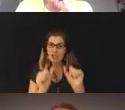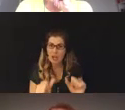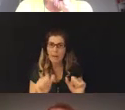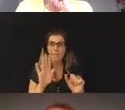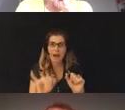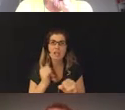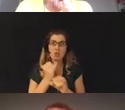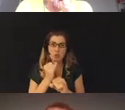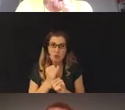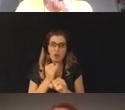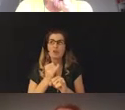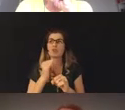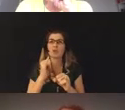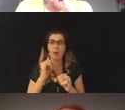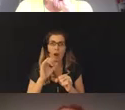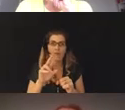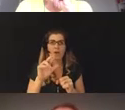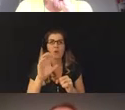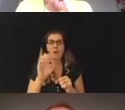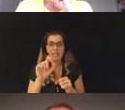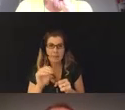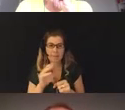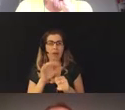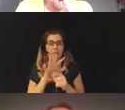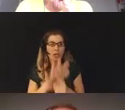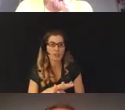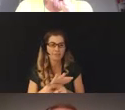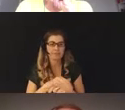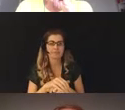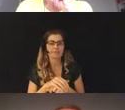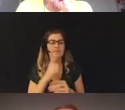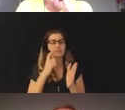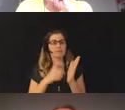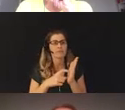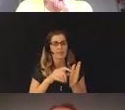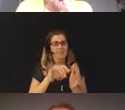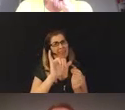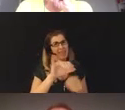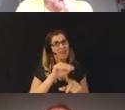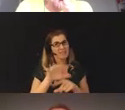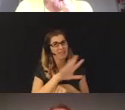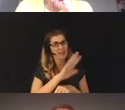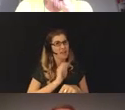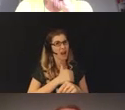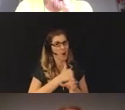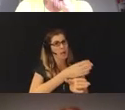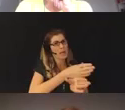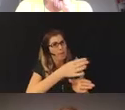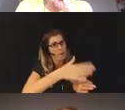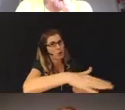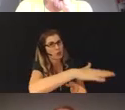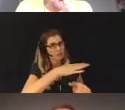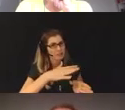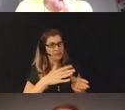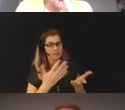practices of racism and oppression. And then we look at how that has affected our neighborhoods and how we show up and where we show up and